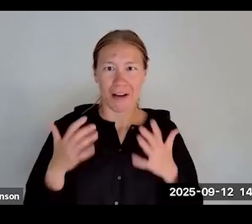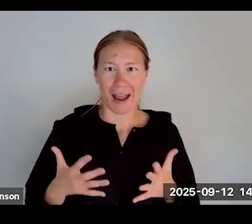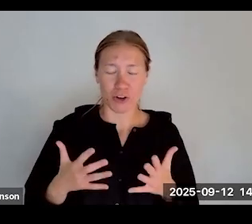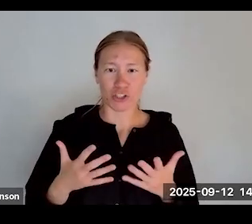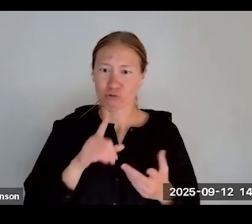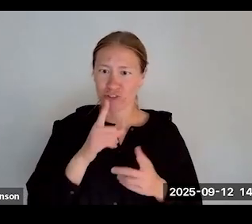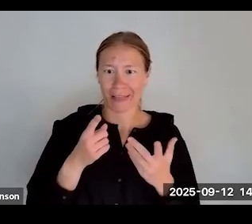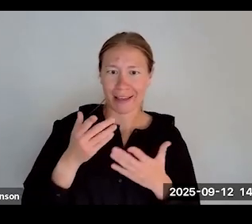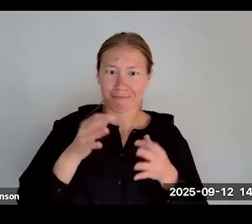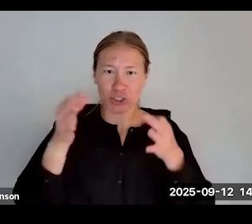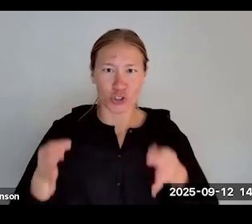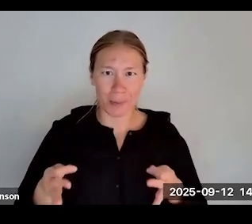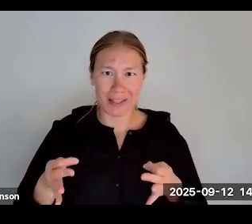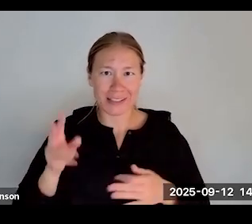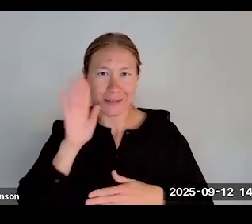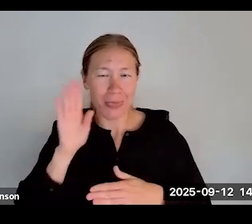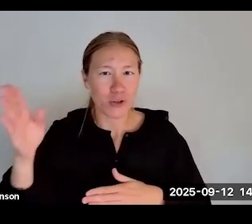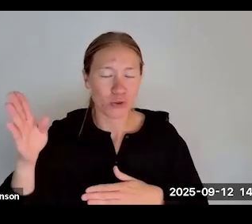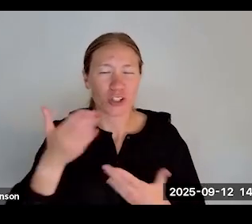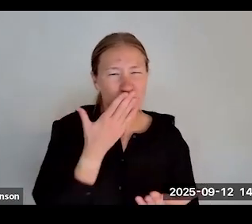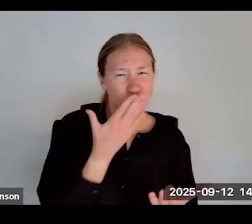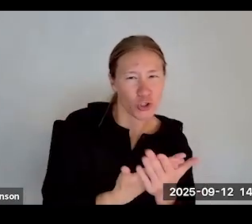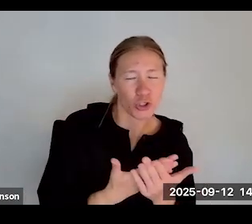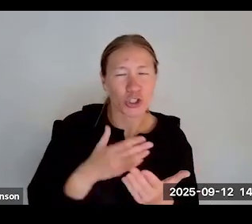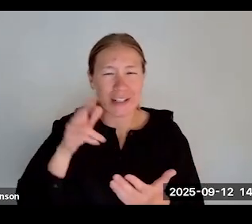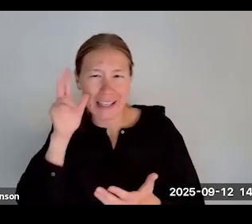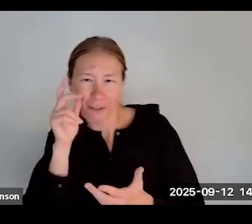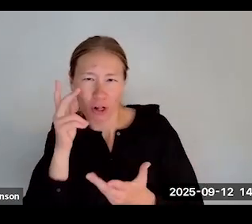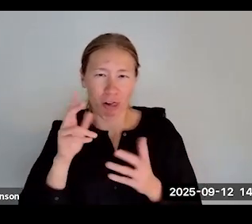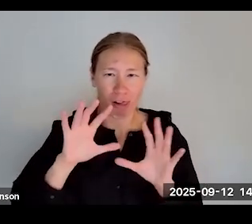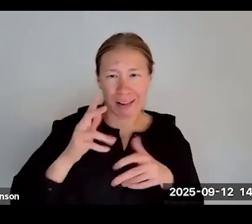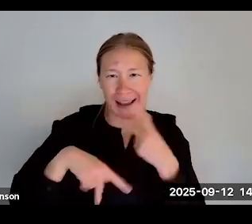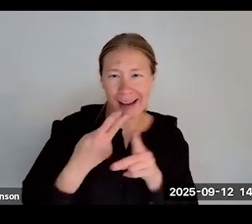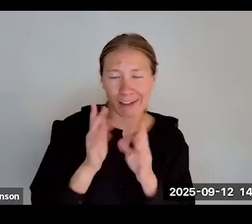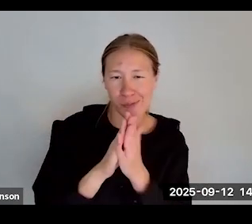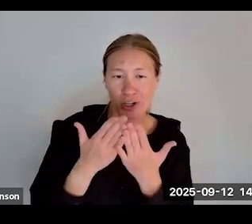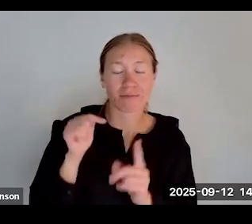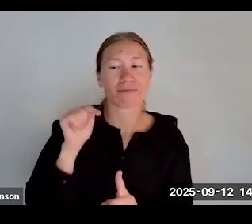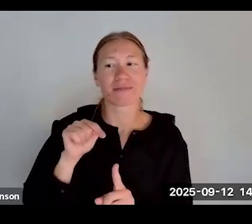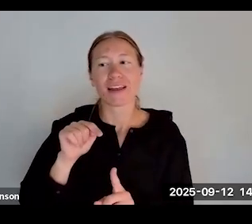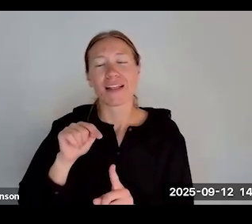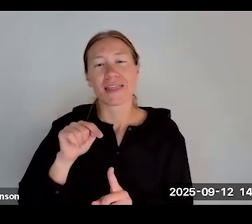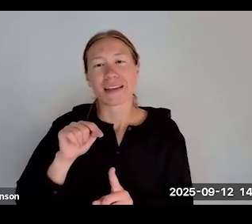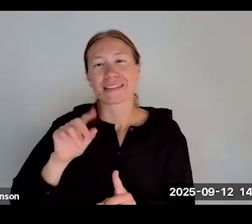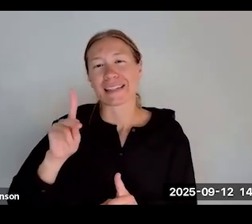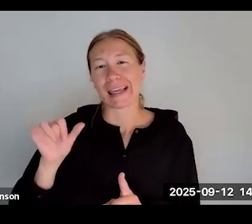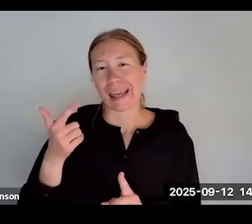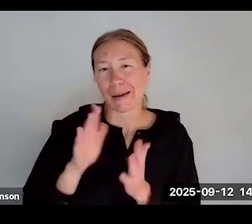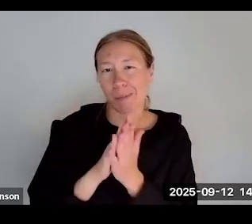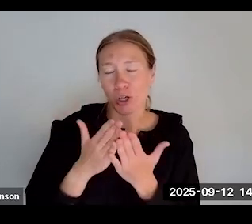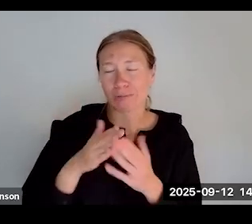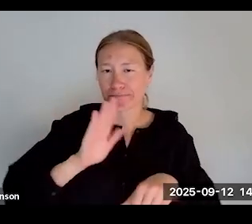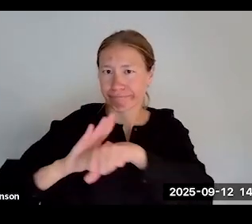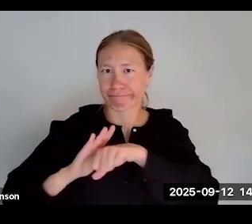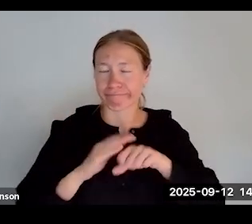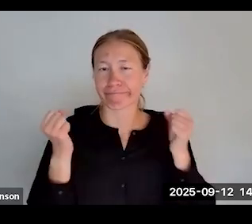fate of humanity, very good versus evil. Now, this is a Stephen King novel, so there are definite content warnings. There's lots of death